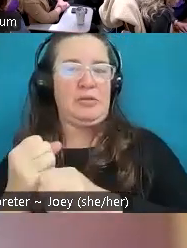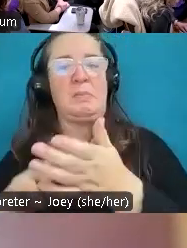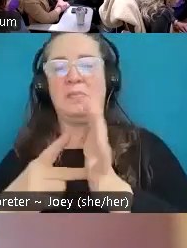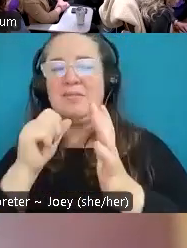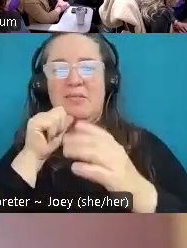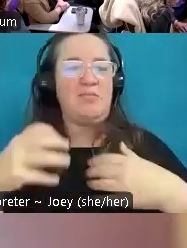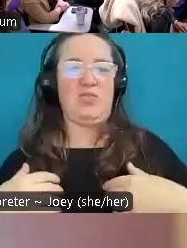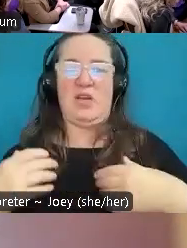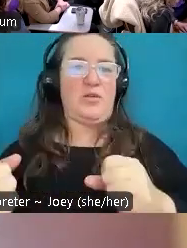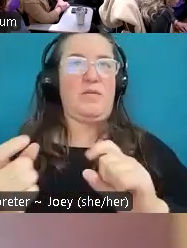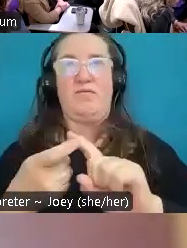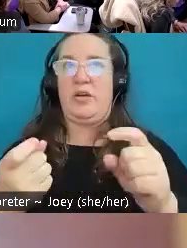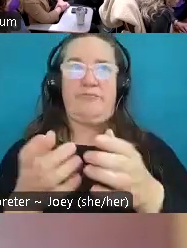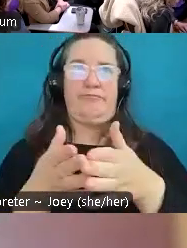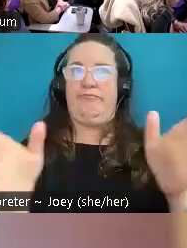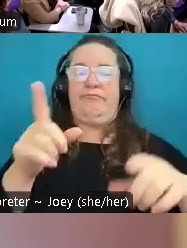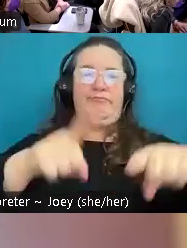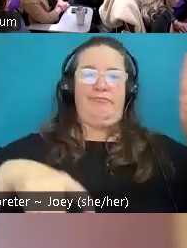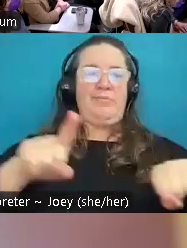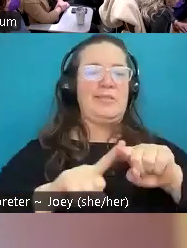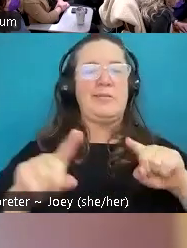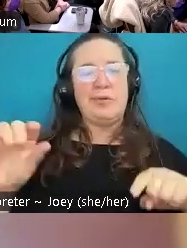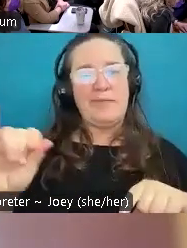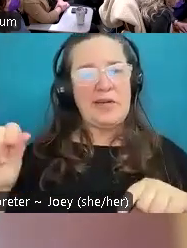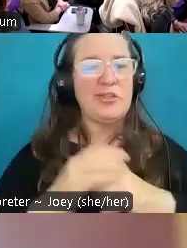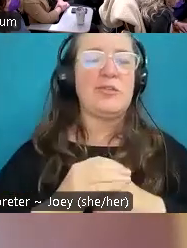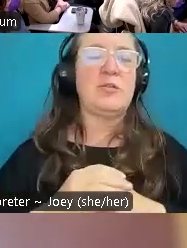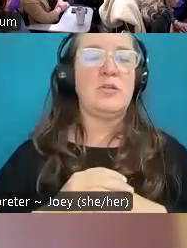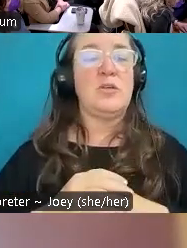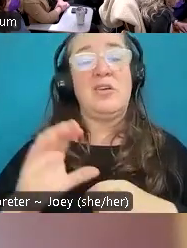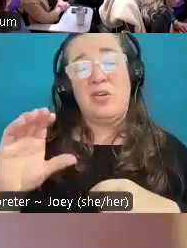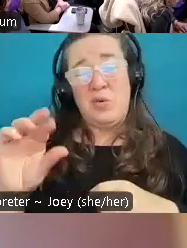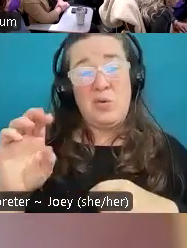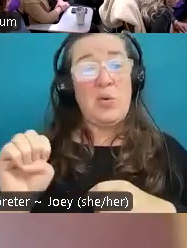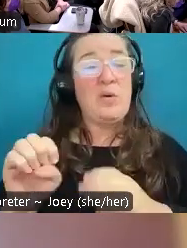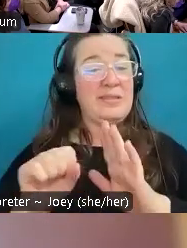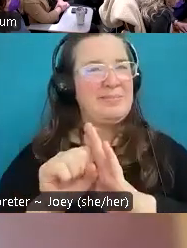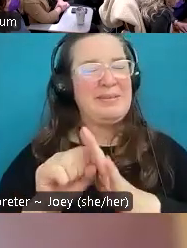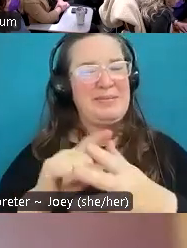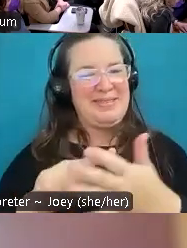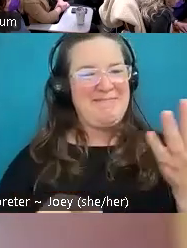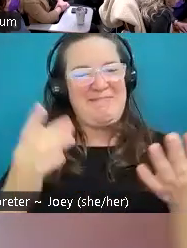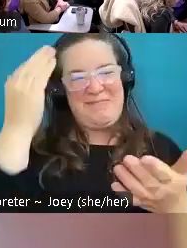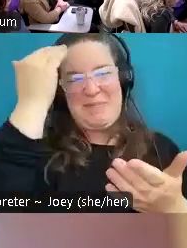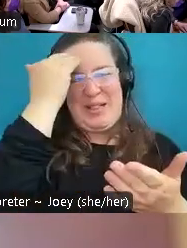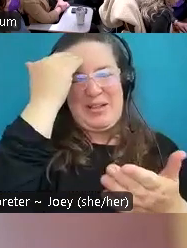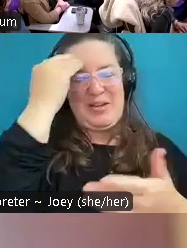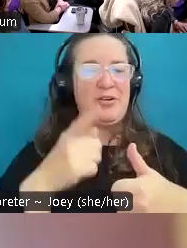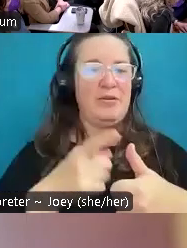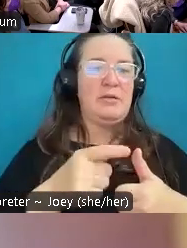always documented or known. The core symptoms will probably sound very familiar: exercise